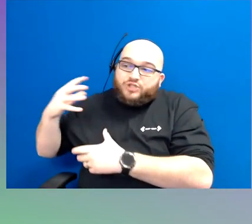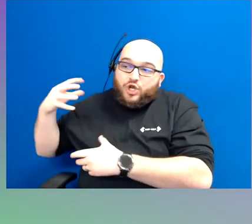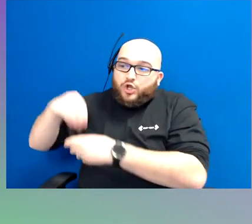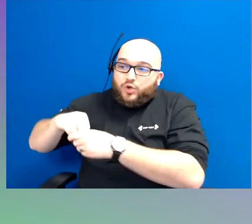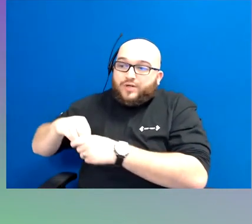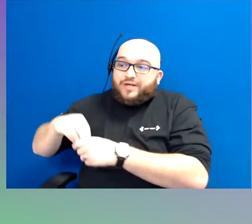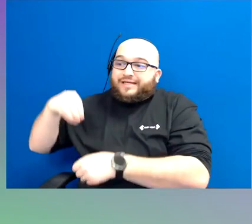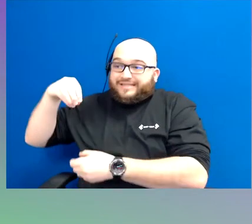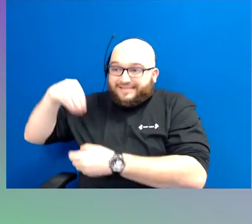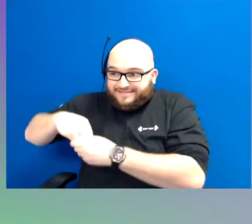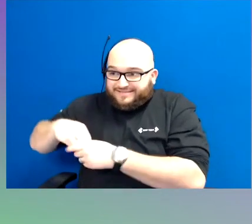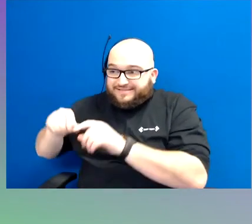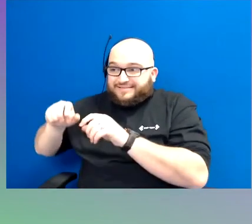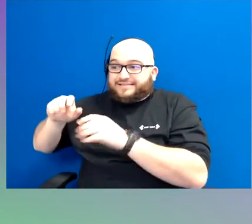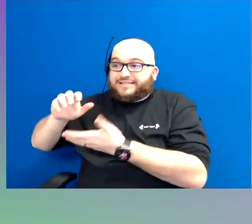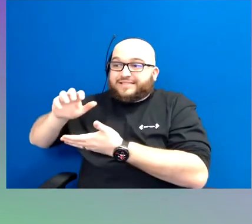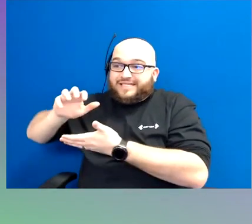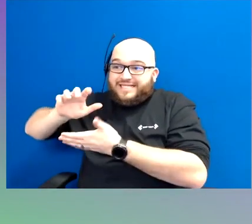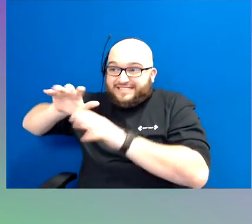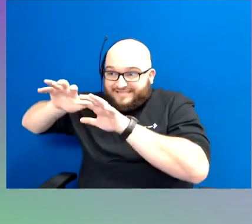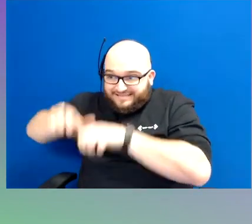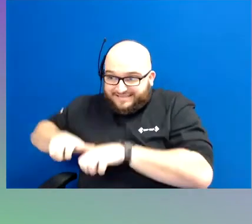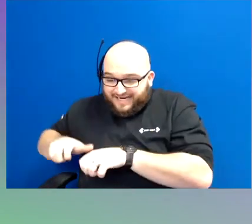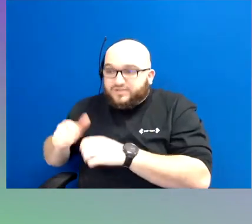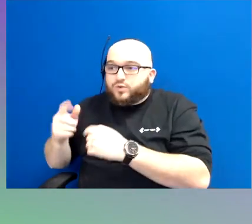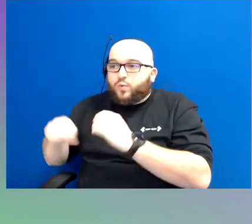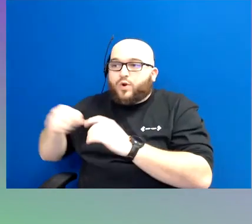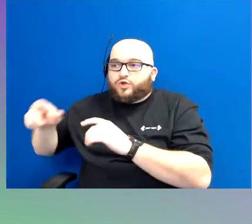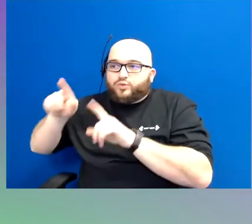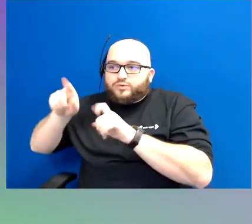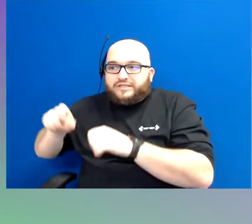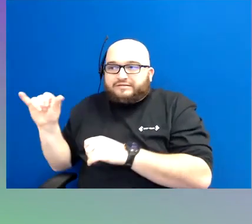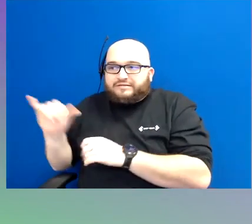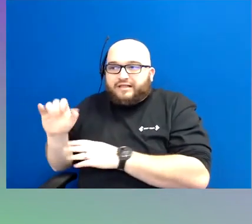when testing in something like MailChimp?